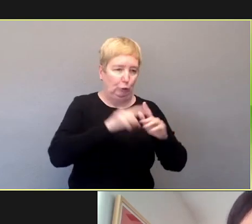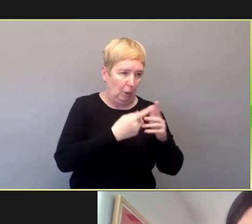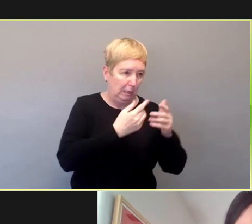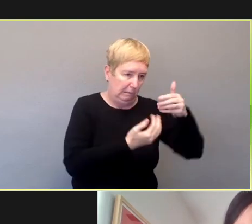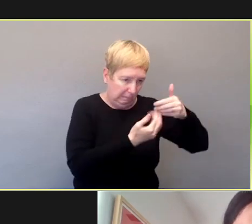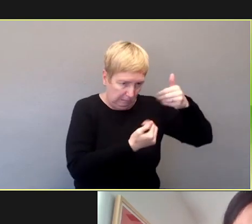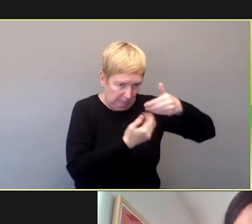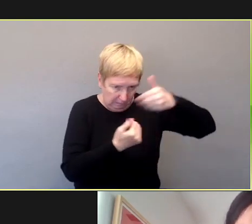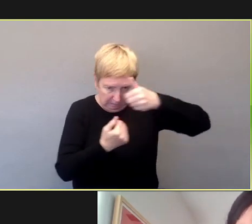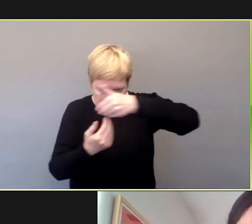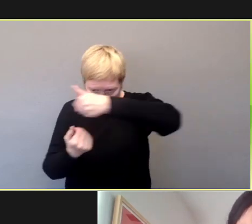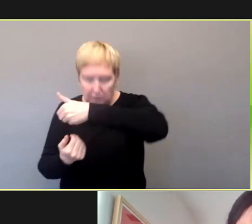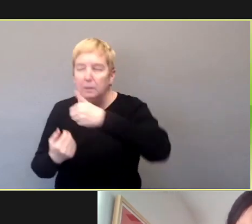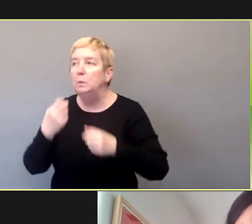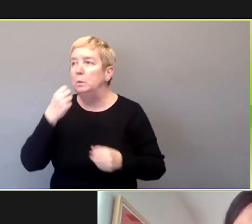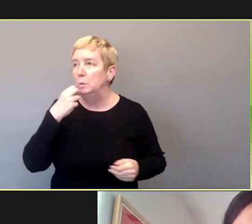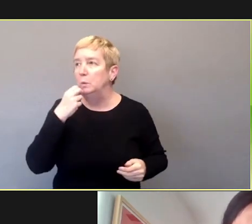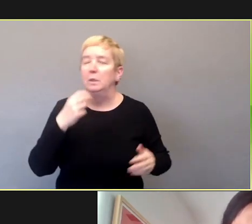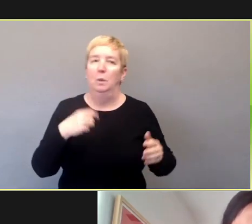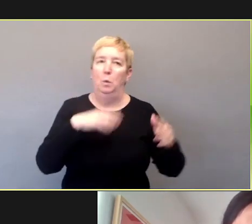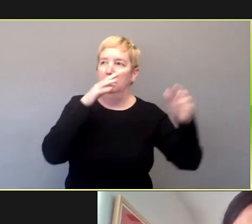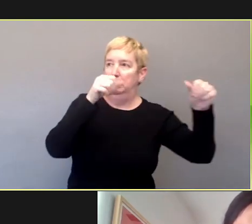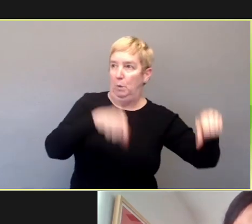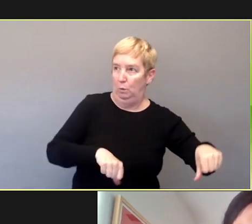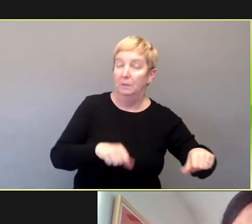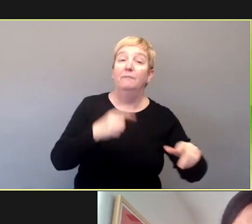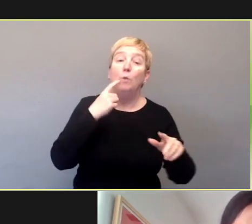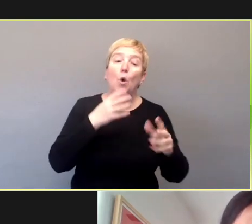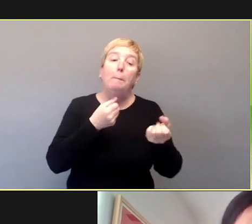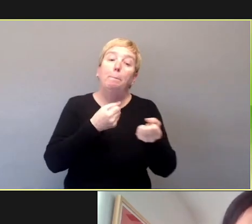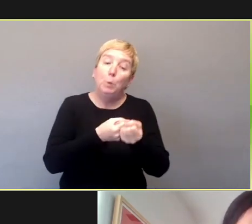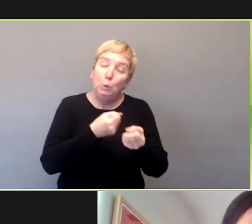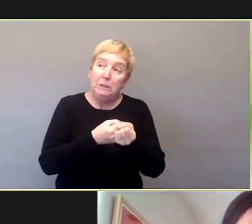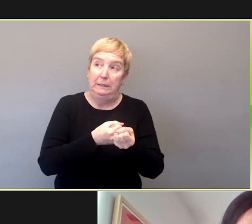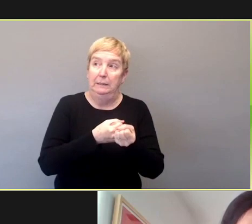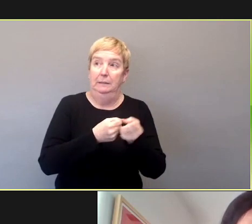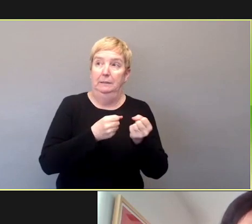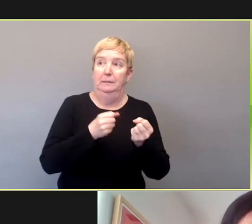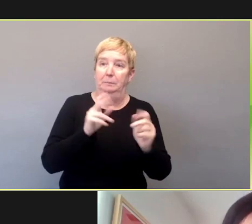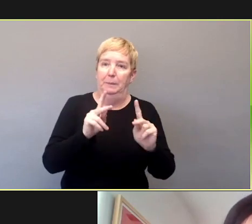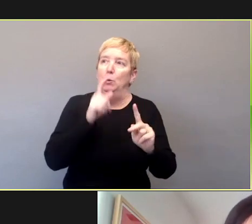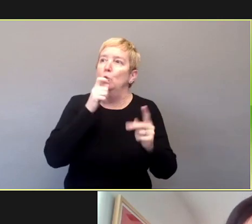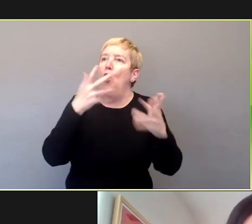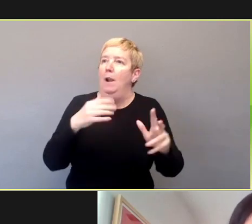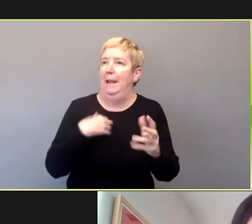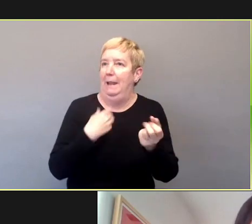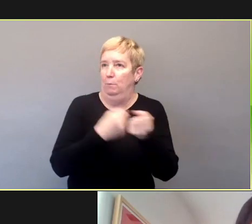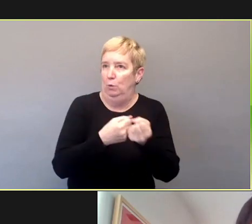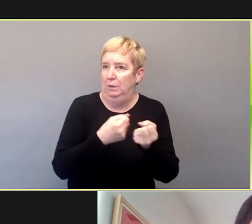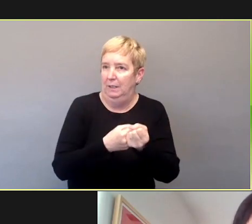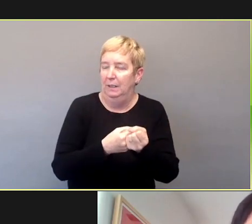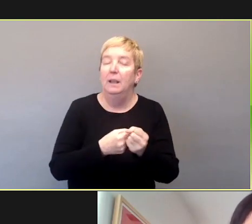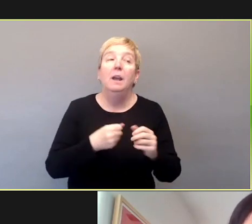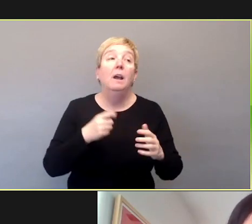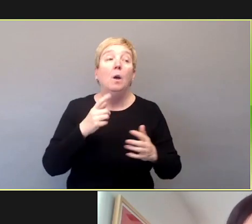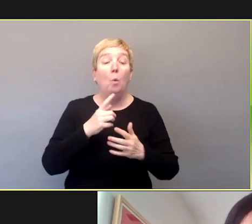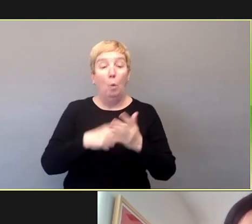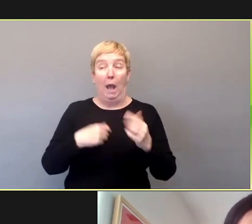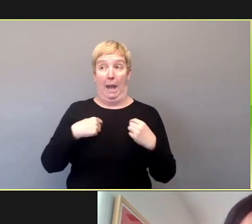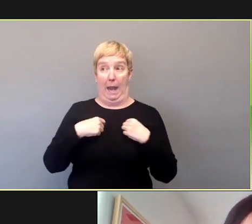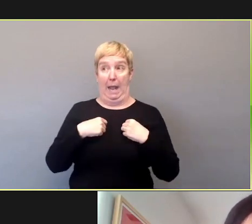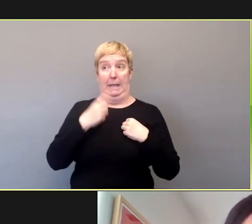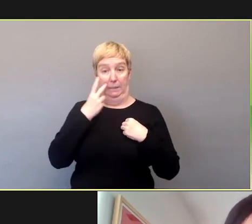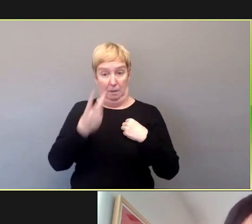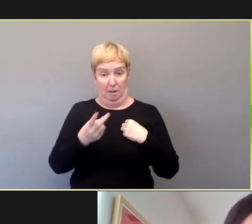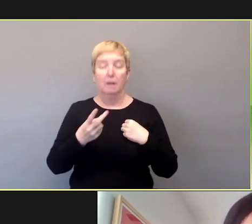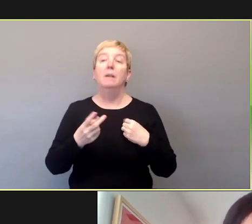more completely in boosted individuals. The data I saw initially was there's a pretty high uptake among older